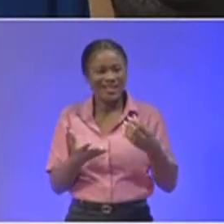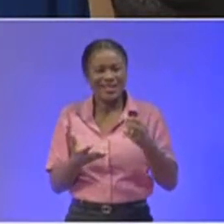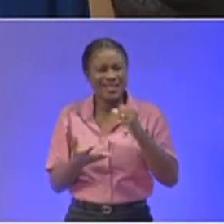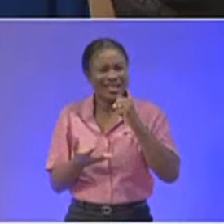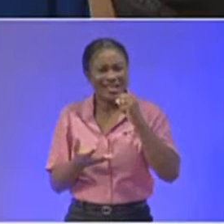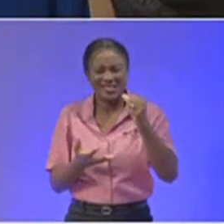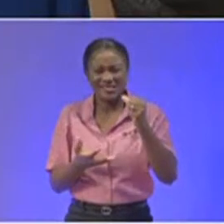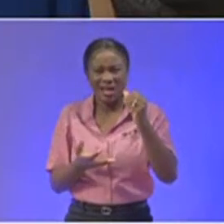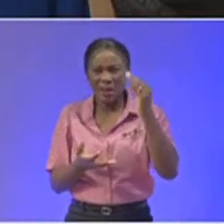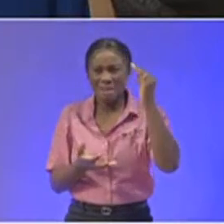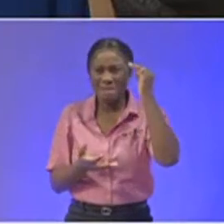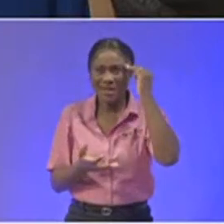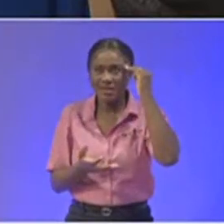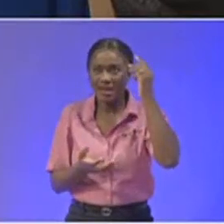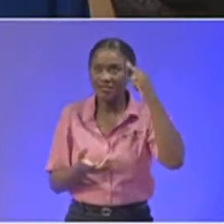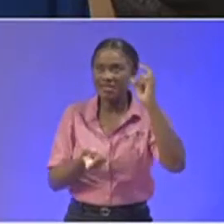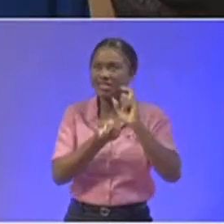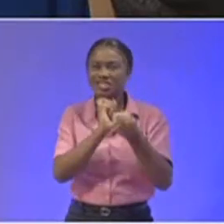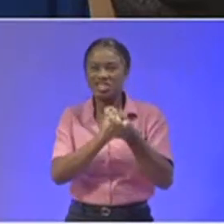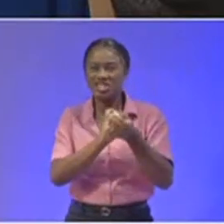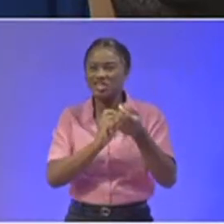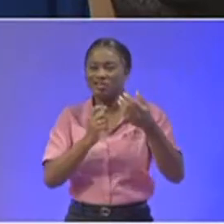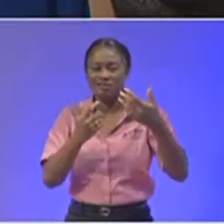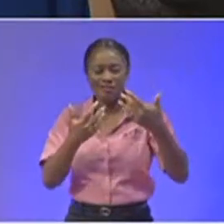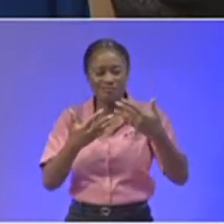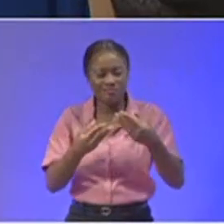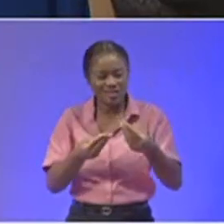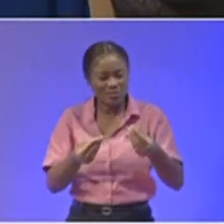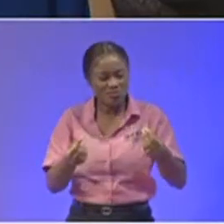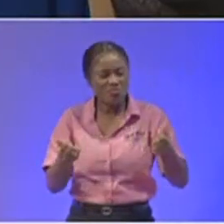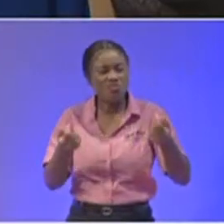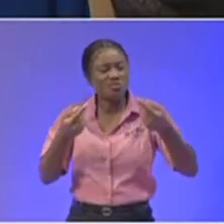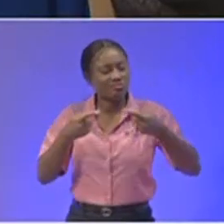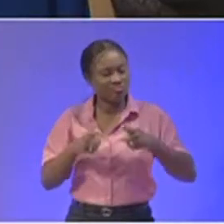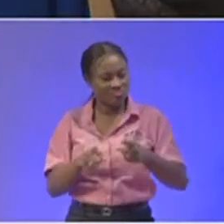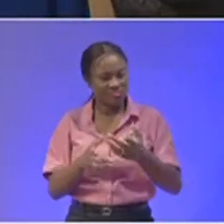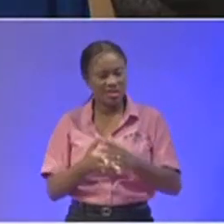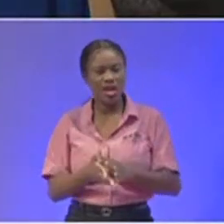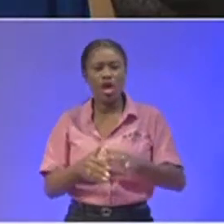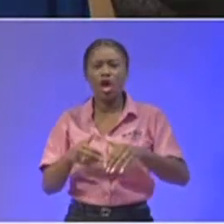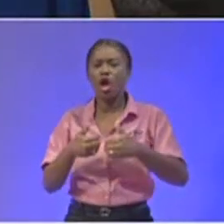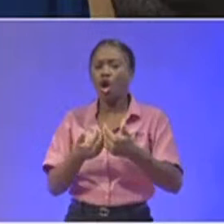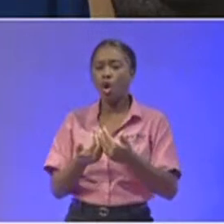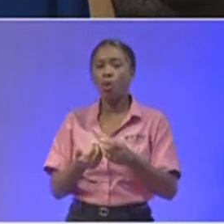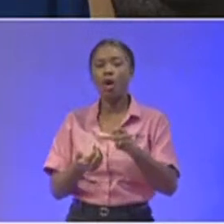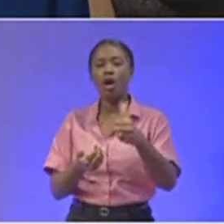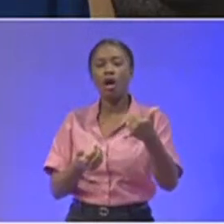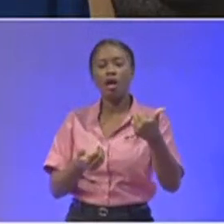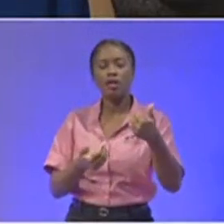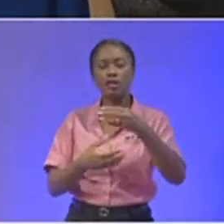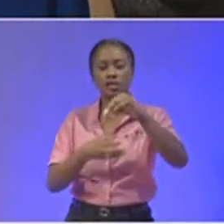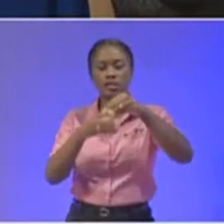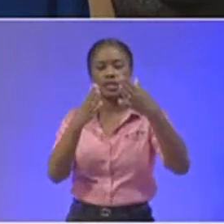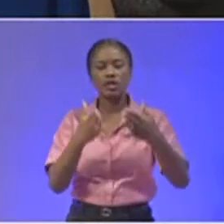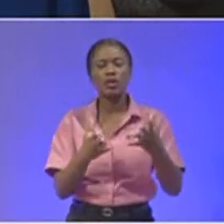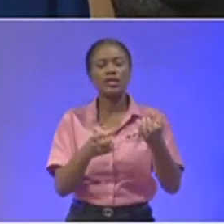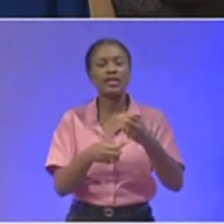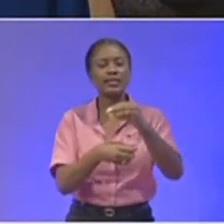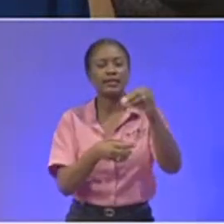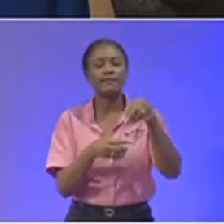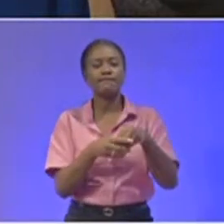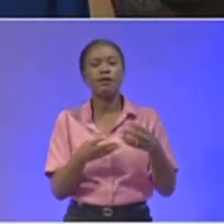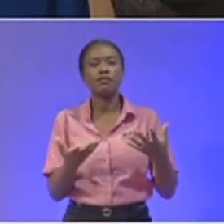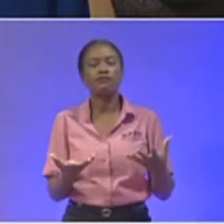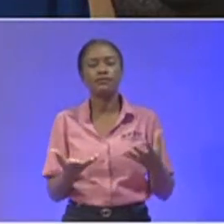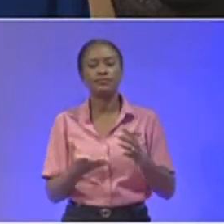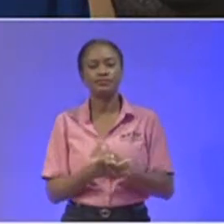a mental switch that you need to flick. How do other stakeholders get involved in something like that? So I'll